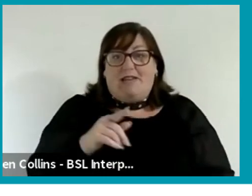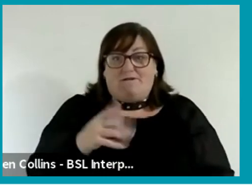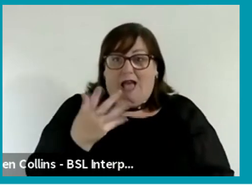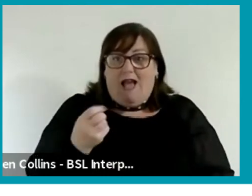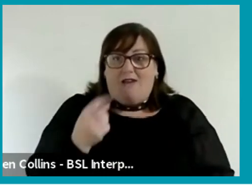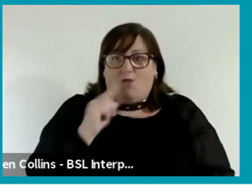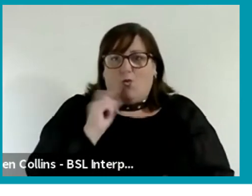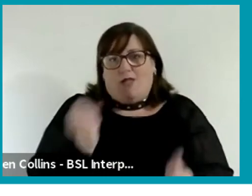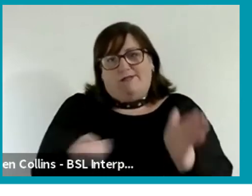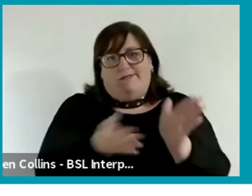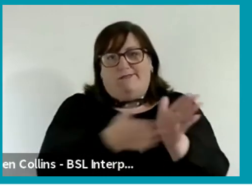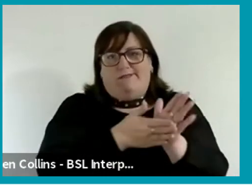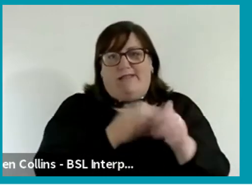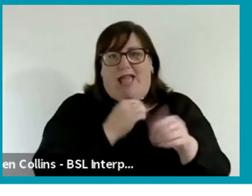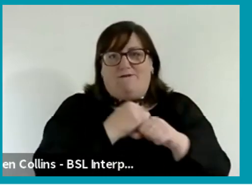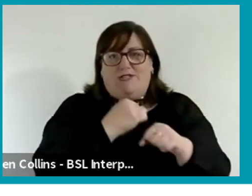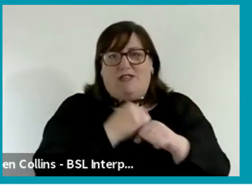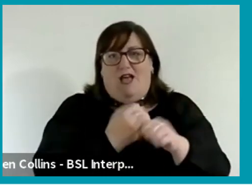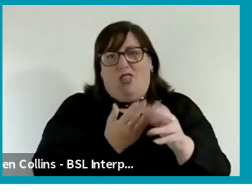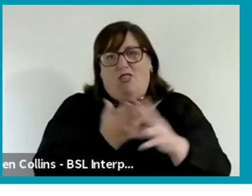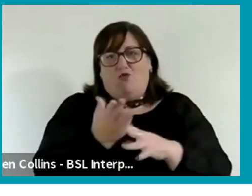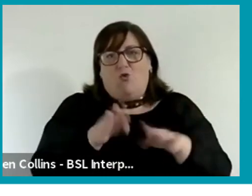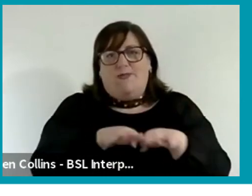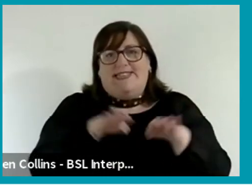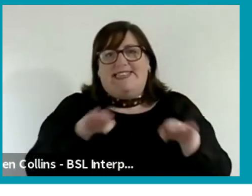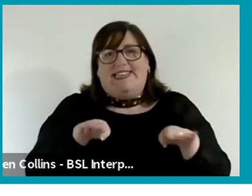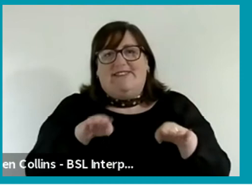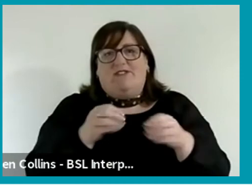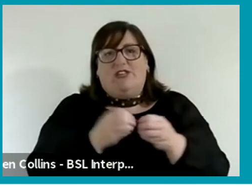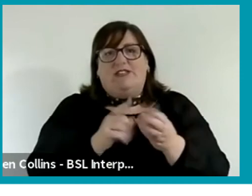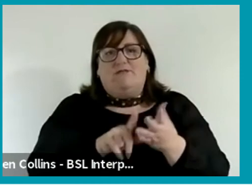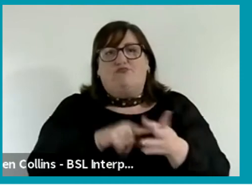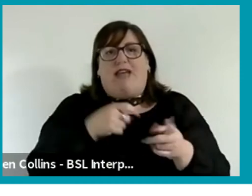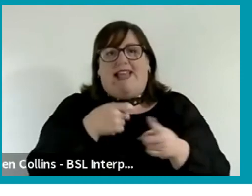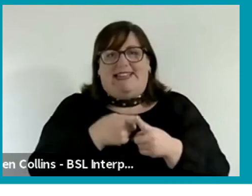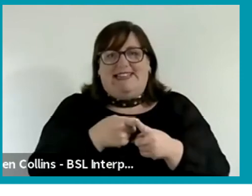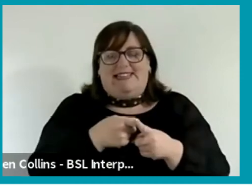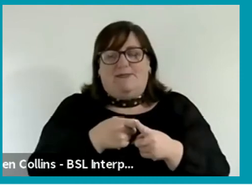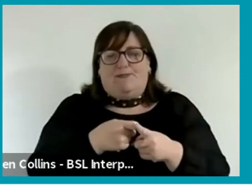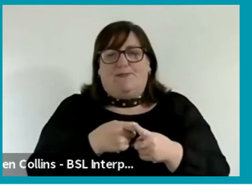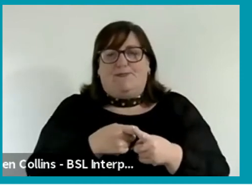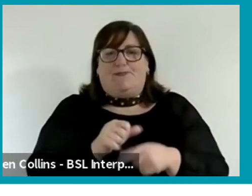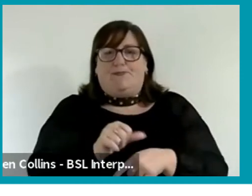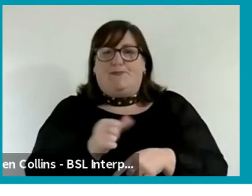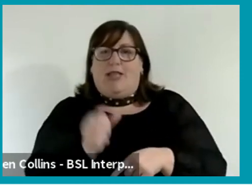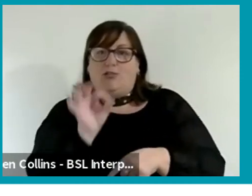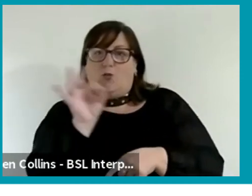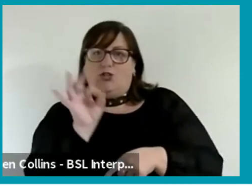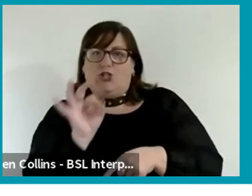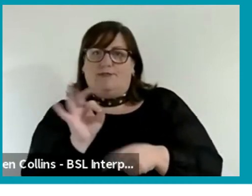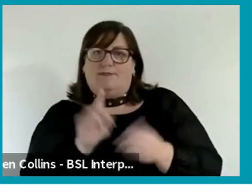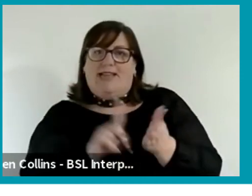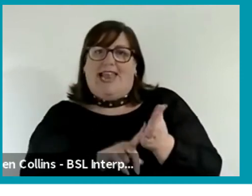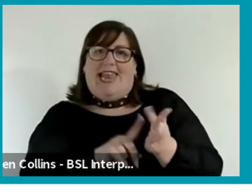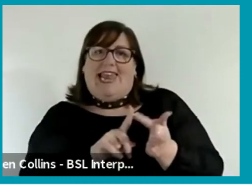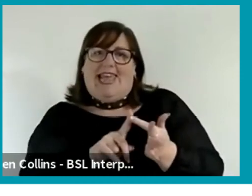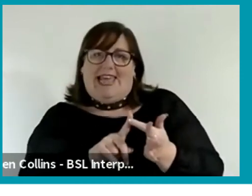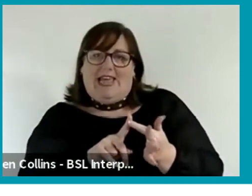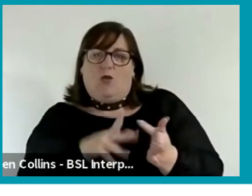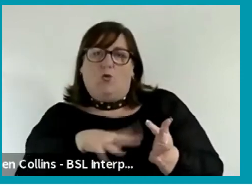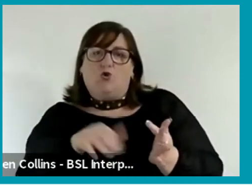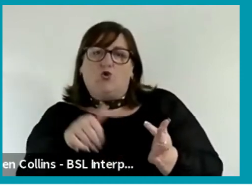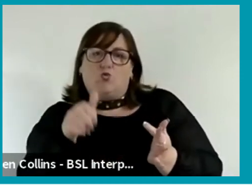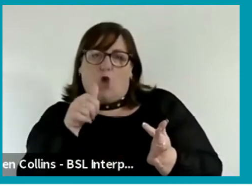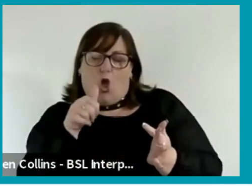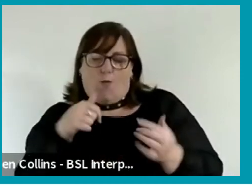on Evenbreak. Absolutely. Okay, this is from Lee. Lee is asking, if I think I have the right skills to do the work,